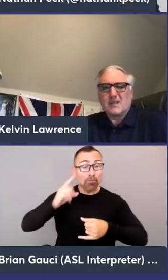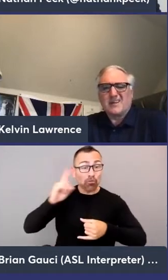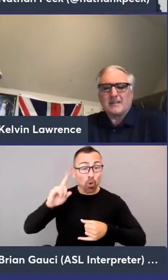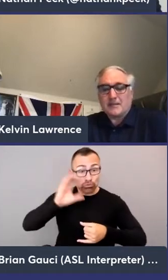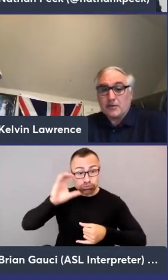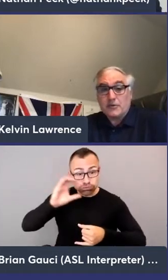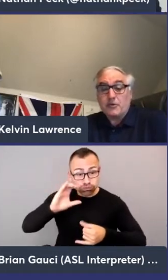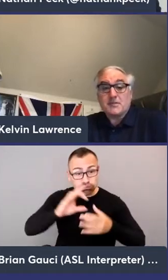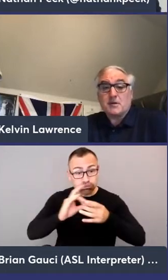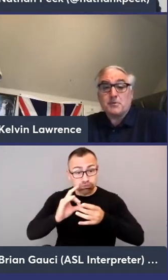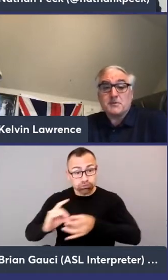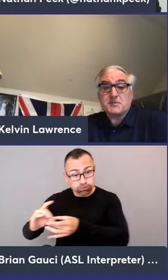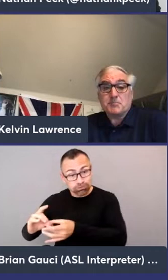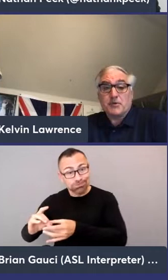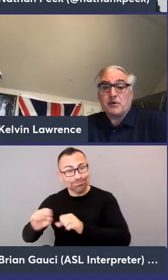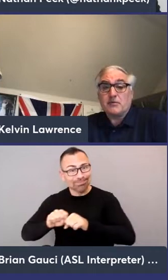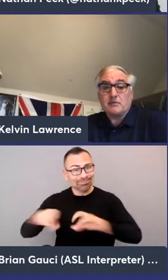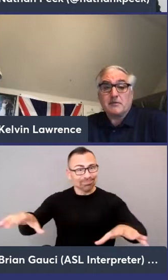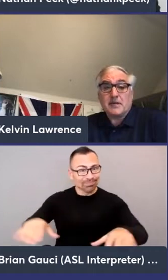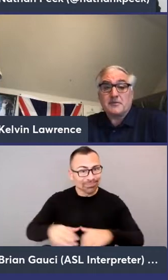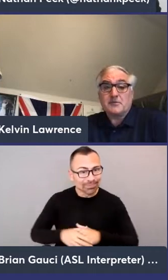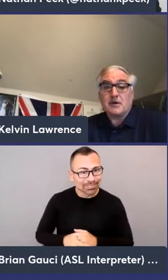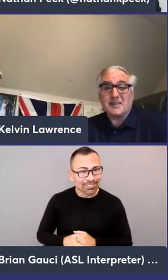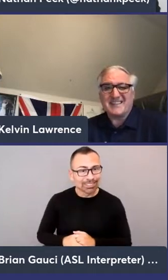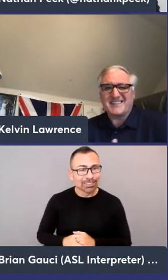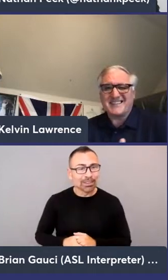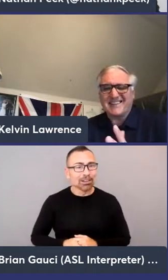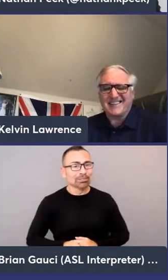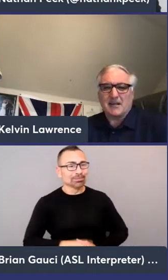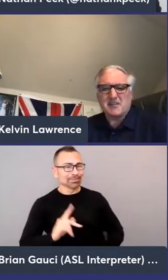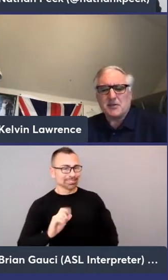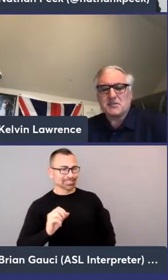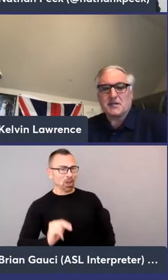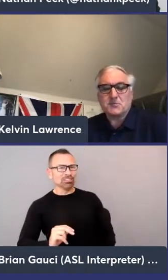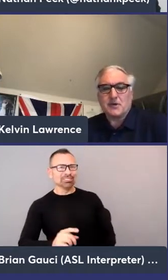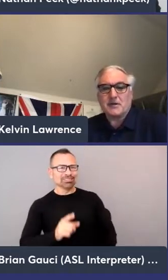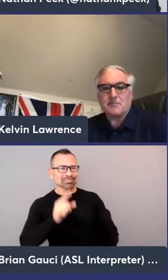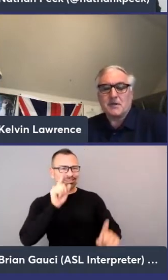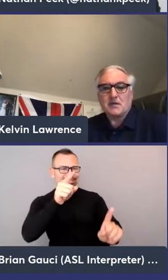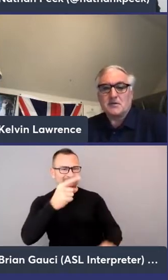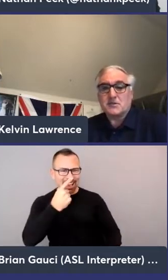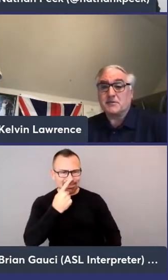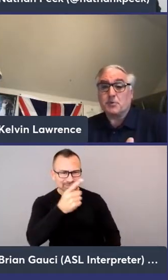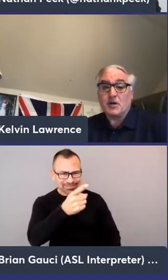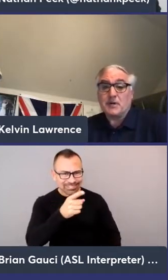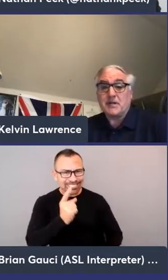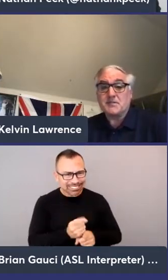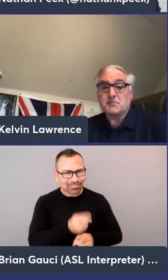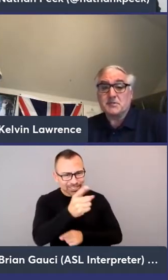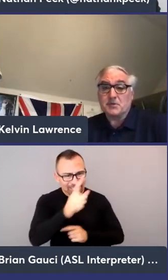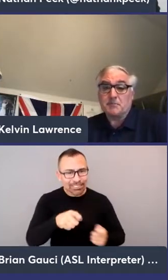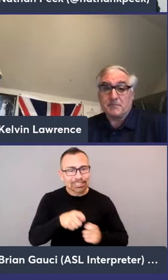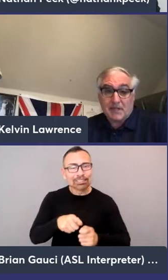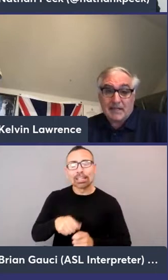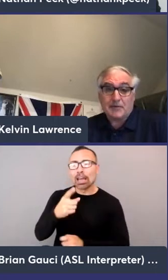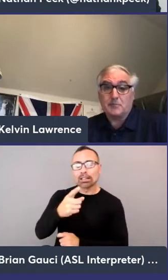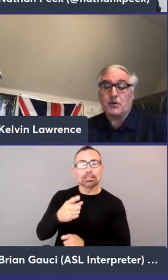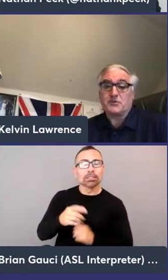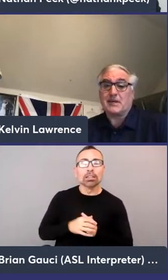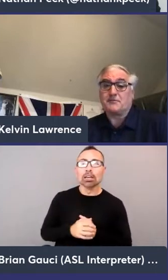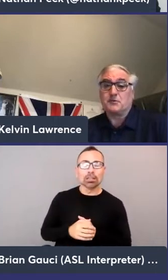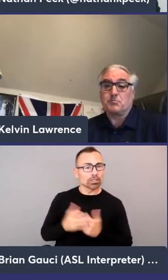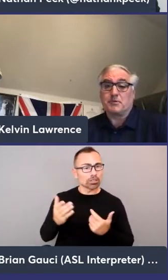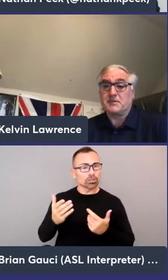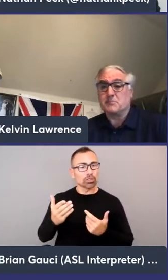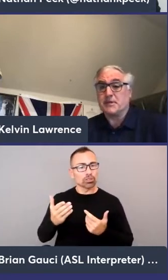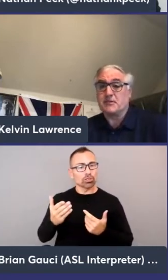fascinating. Your example is spot on, Nathan, too. I think that's exactly the kind of use case where serverless will help our customers. It will allow them not